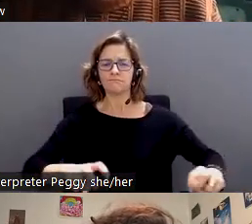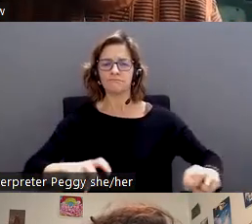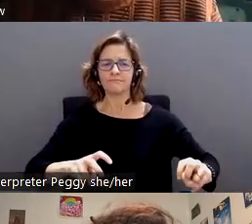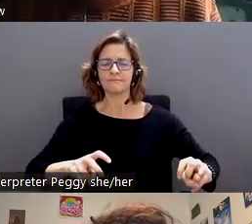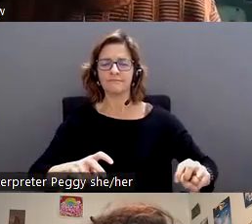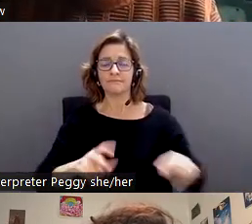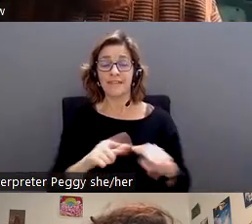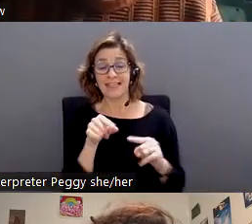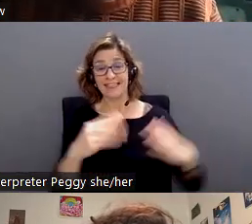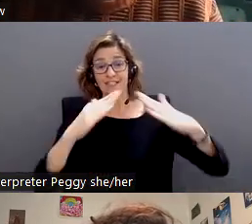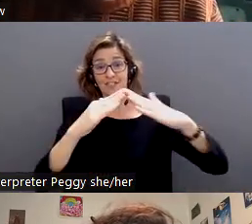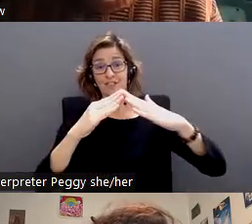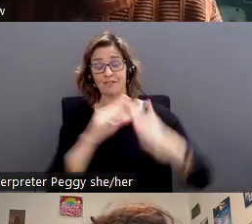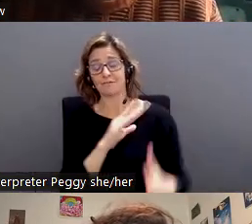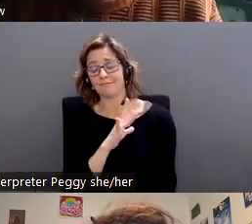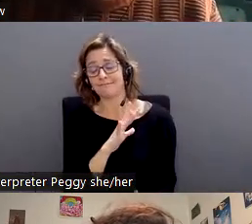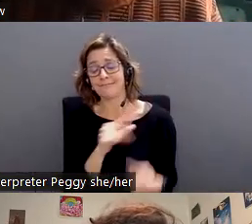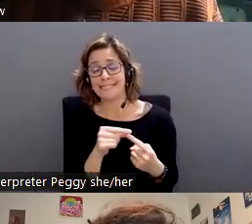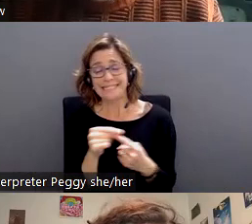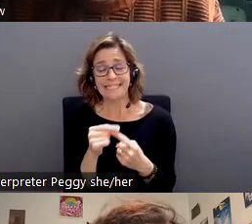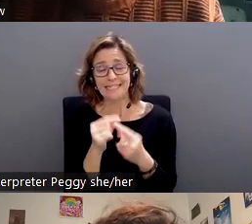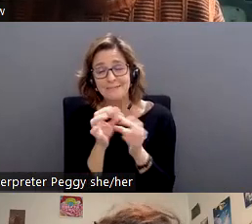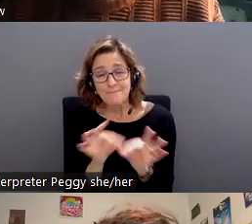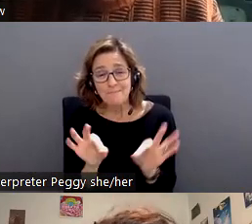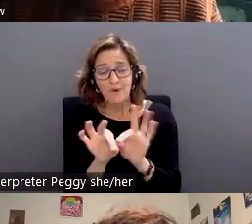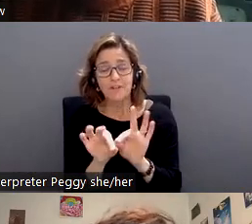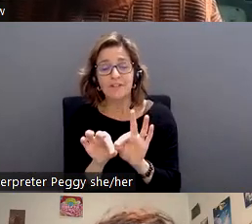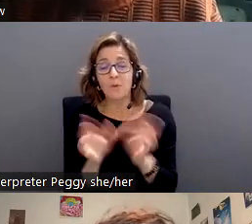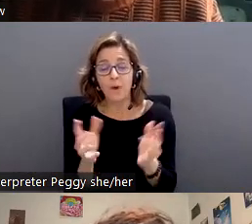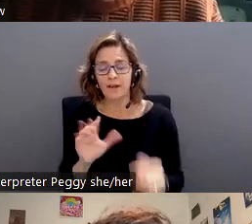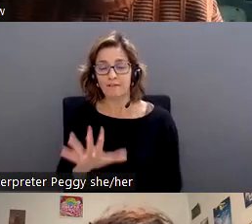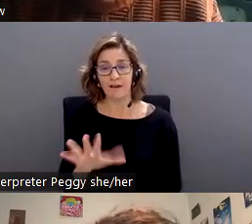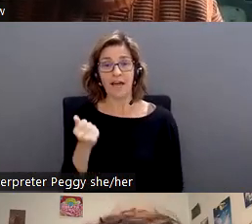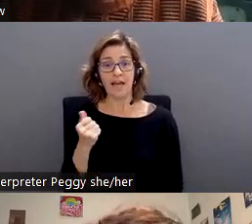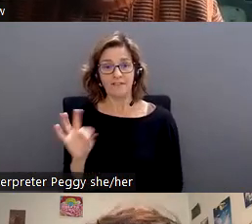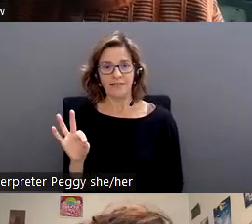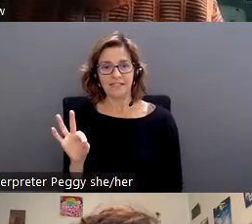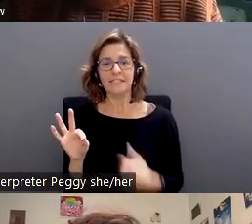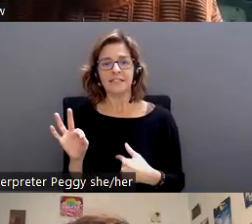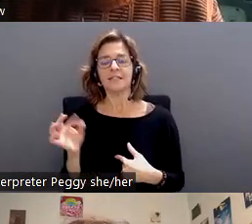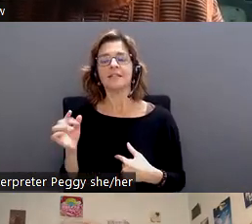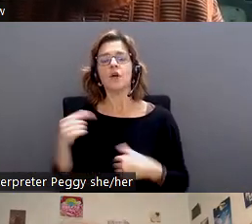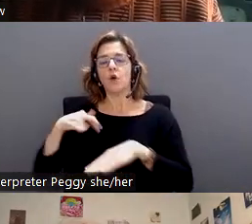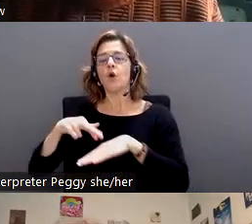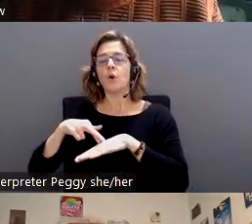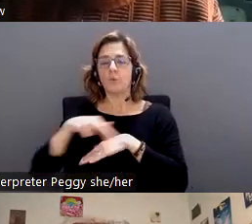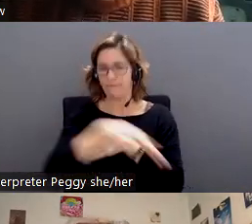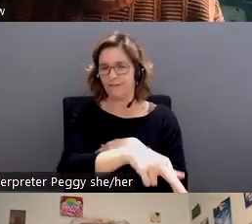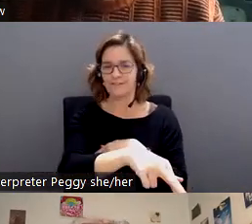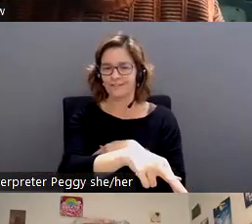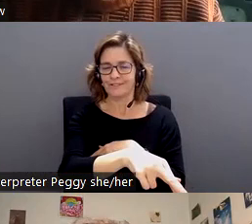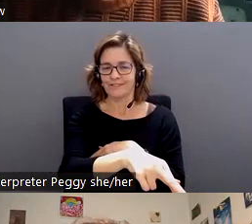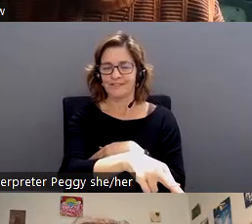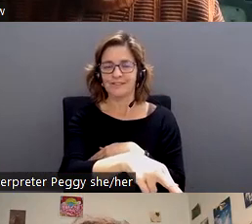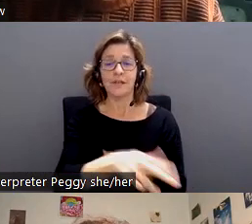this shelter is that the 519 actually acts as the referral agency. Typically,